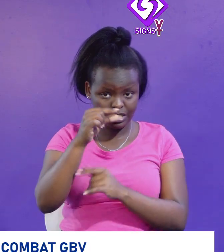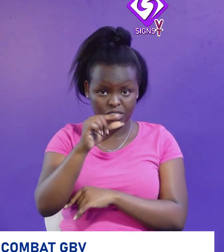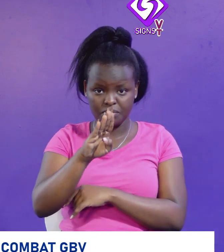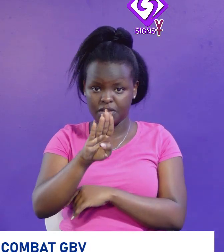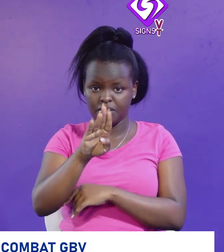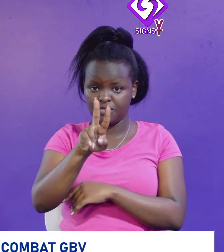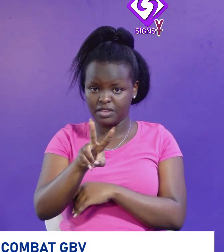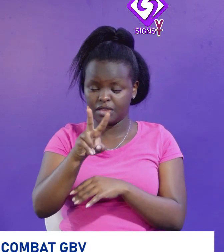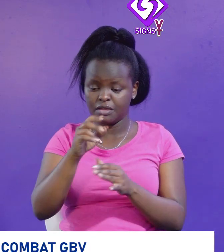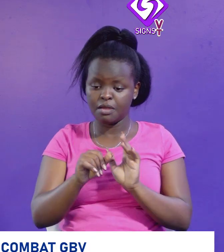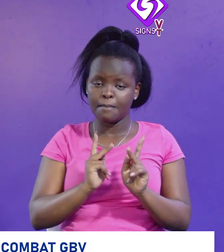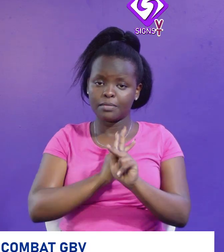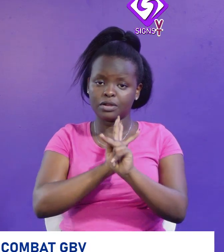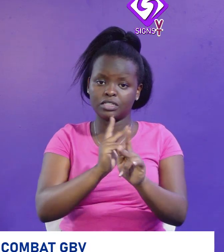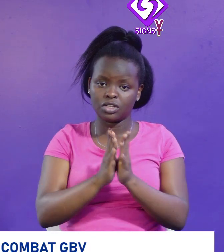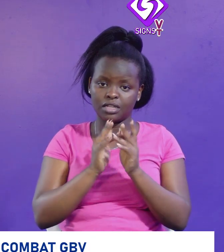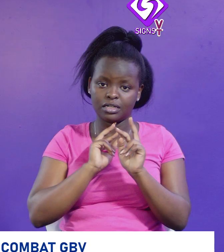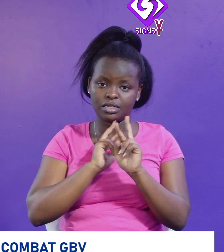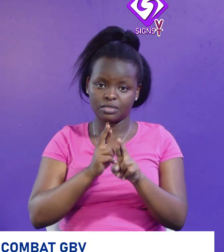and response programs.